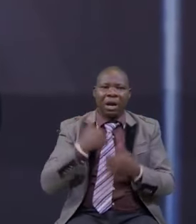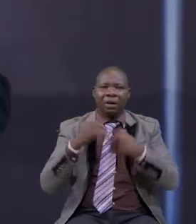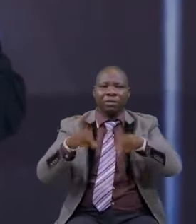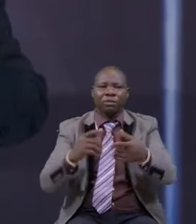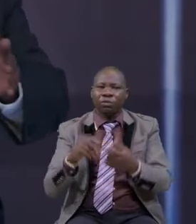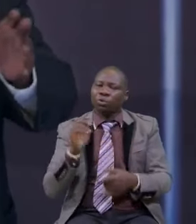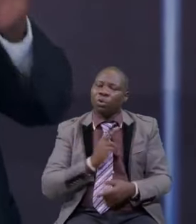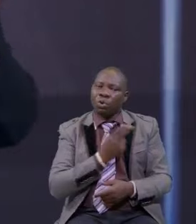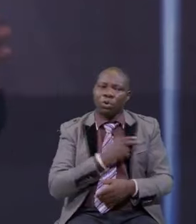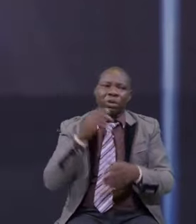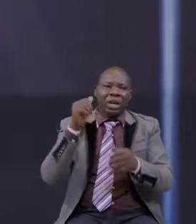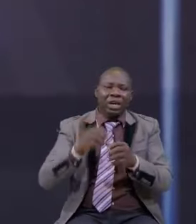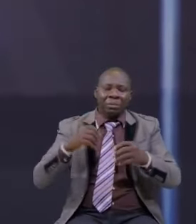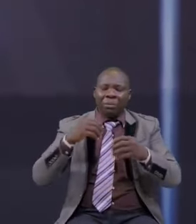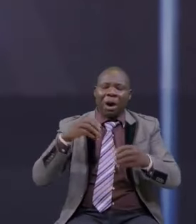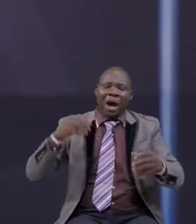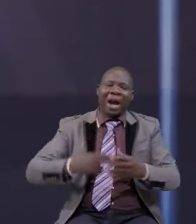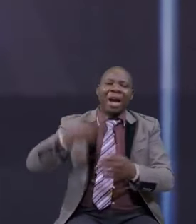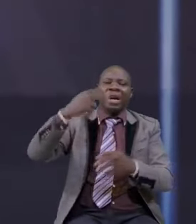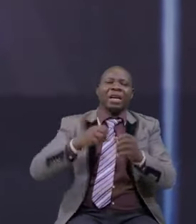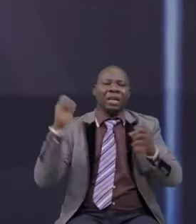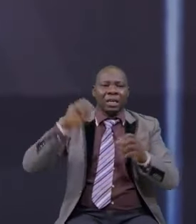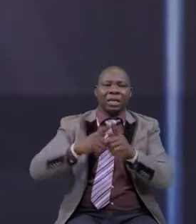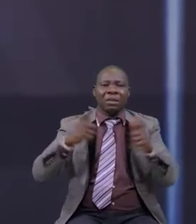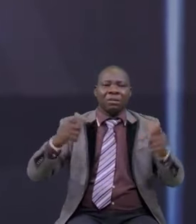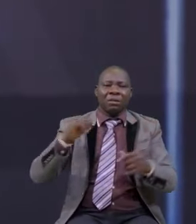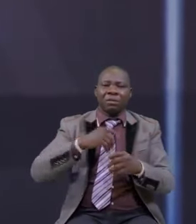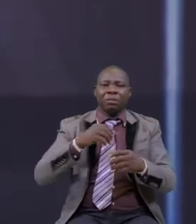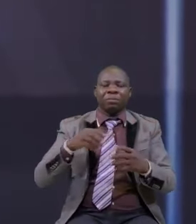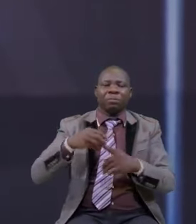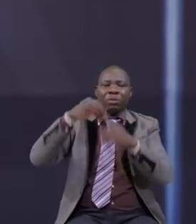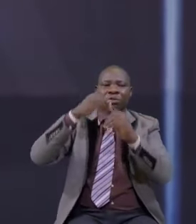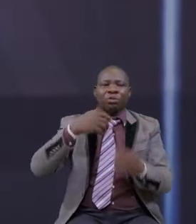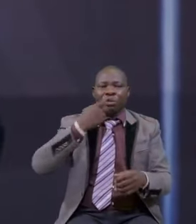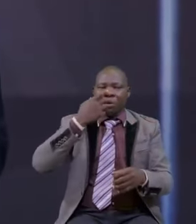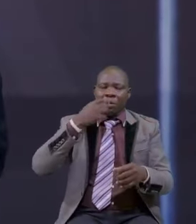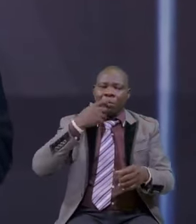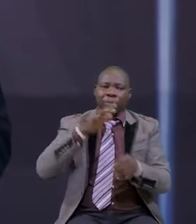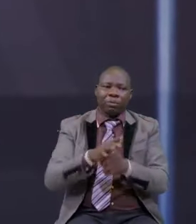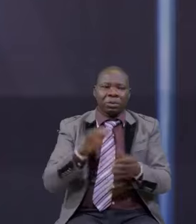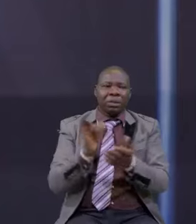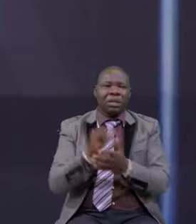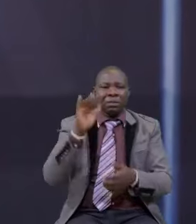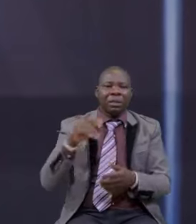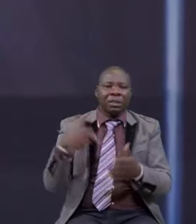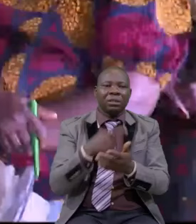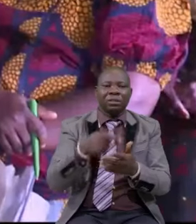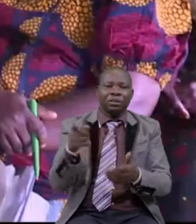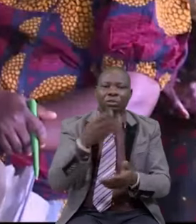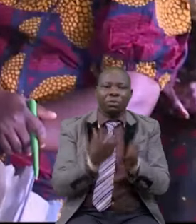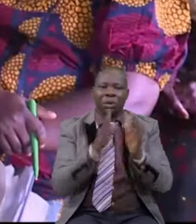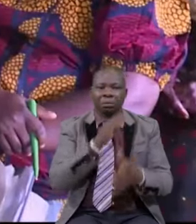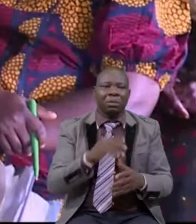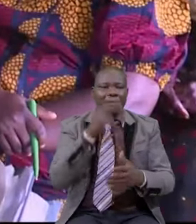and precious promises, that by these ye might be partakers of the divine